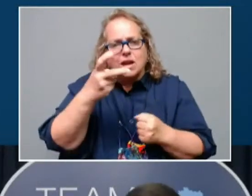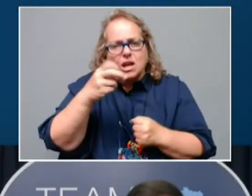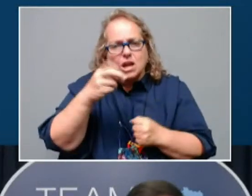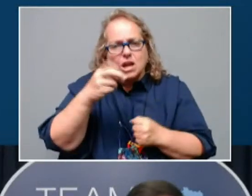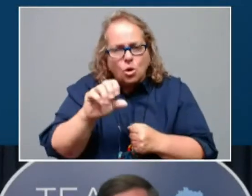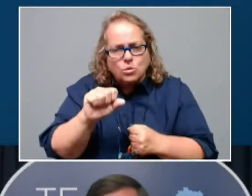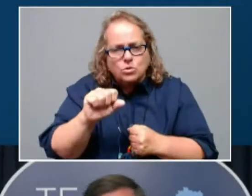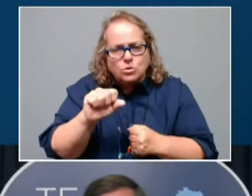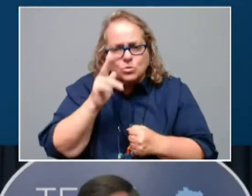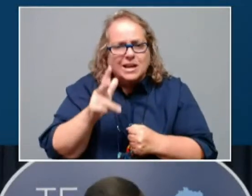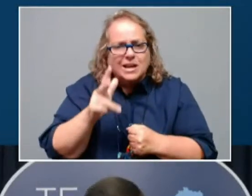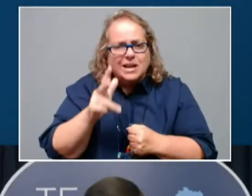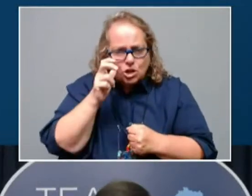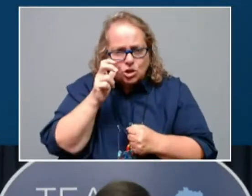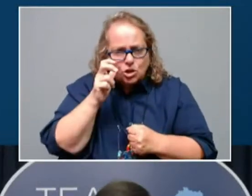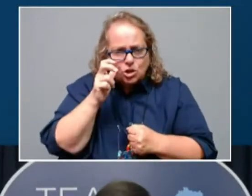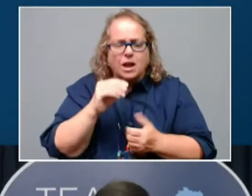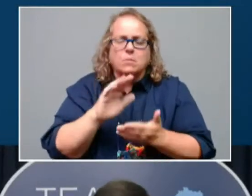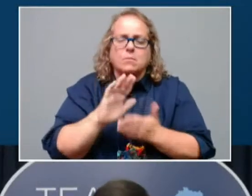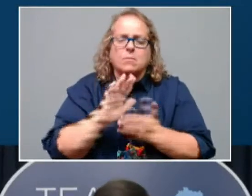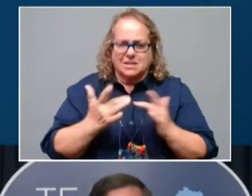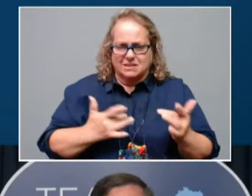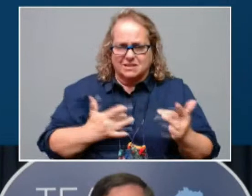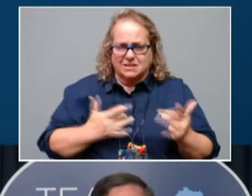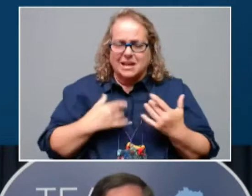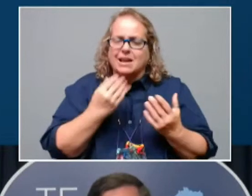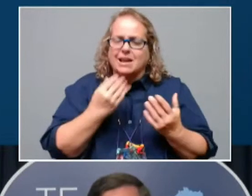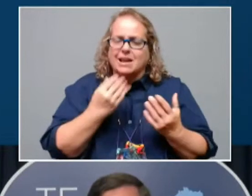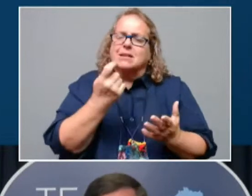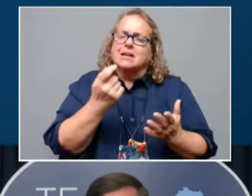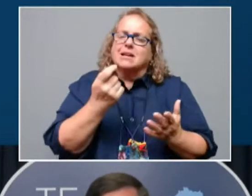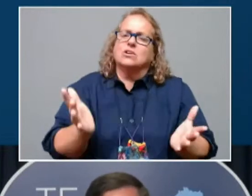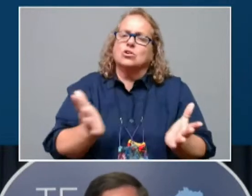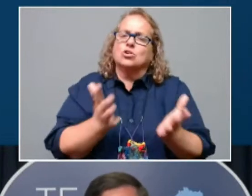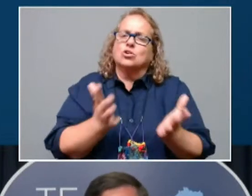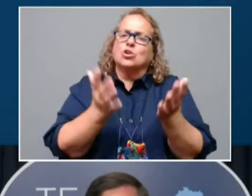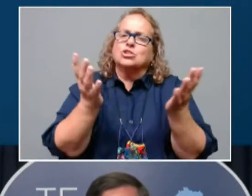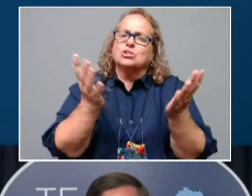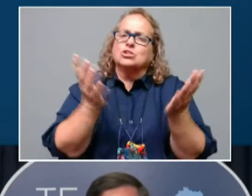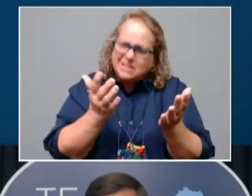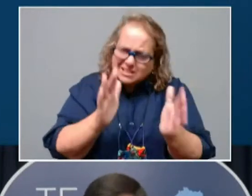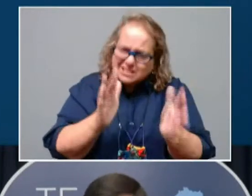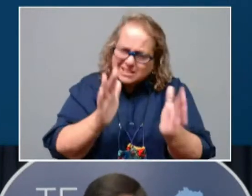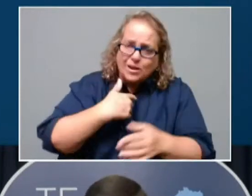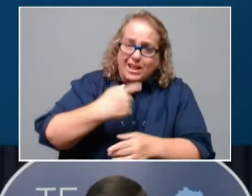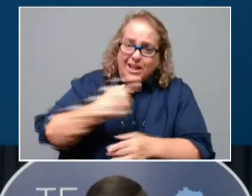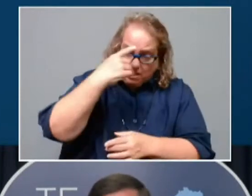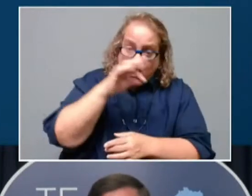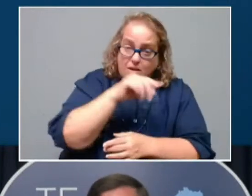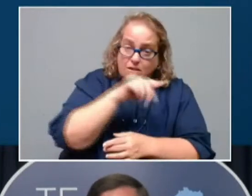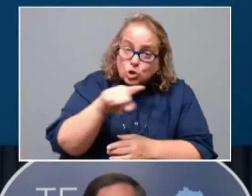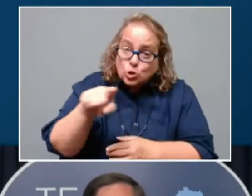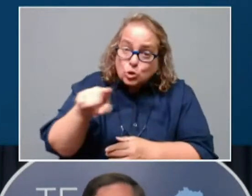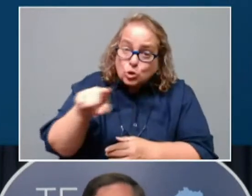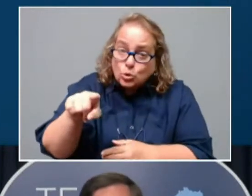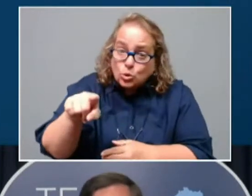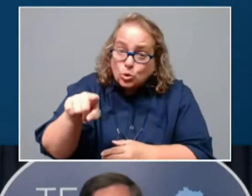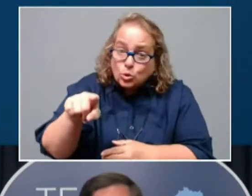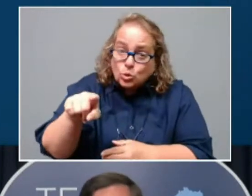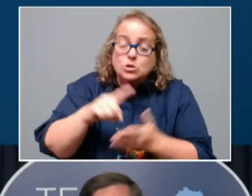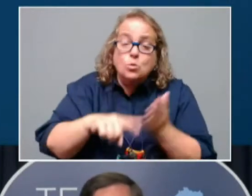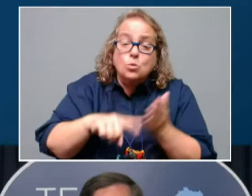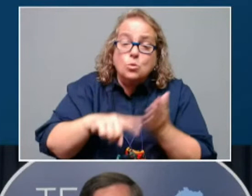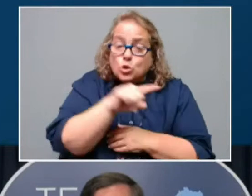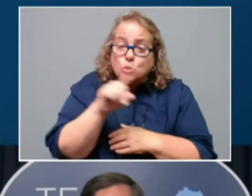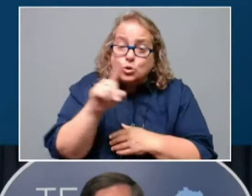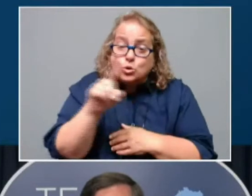will be excited about. It might give them a little bit of second wind, but it's what you do. It's all the things